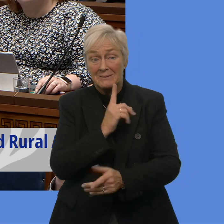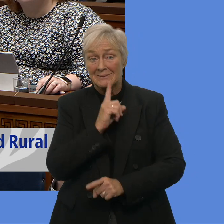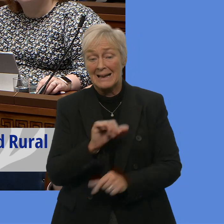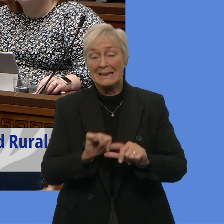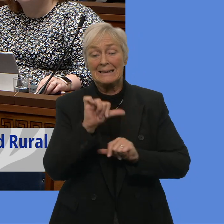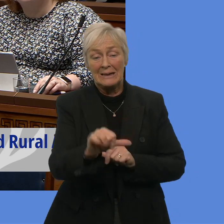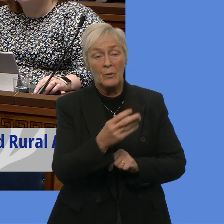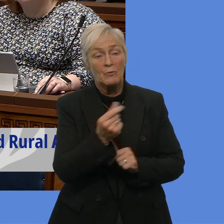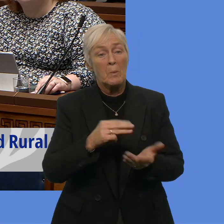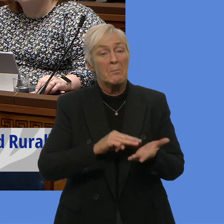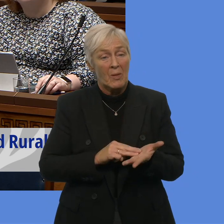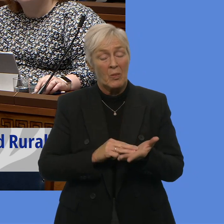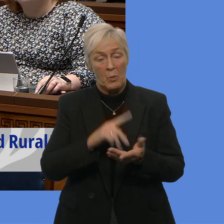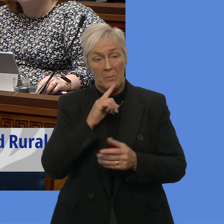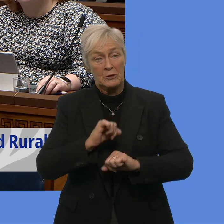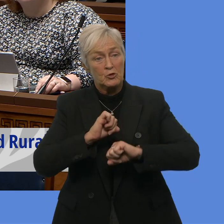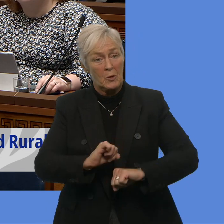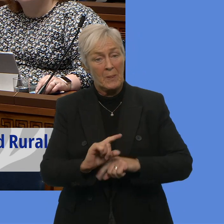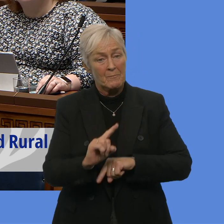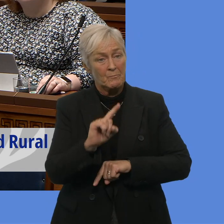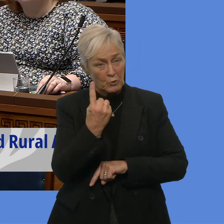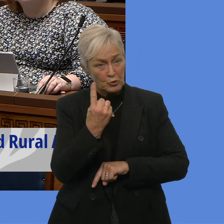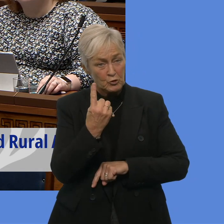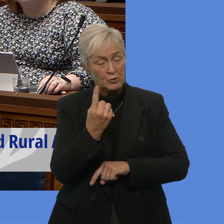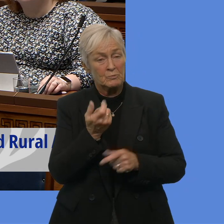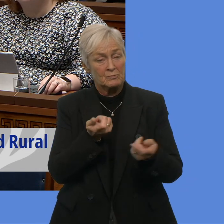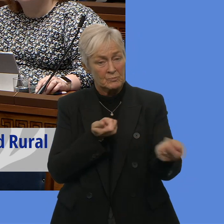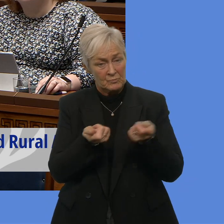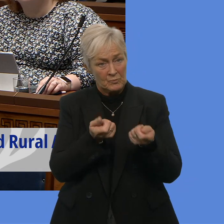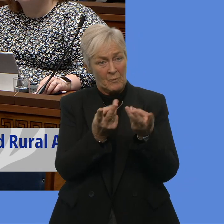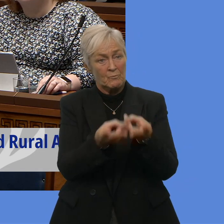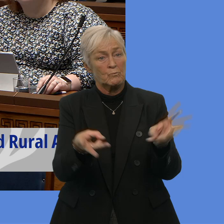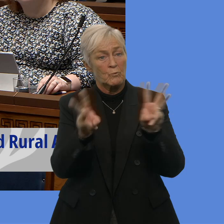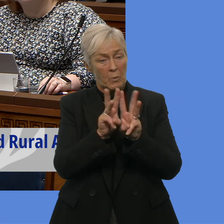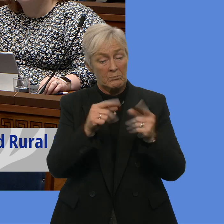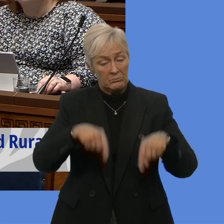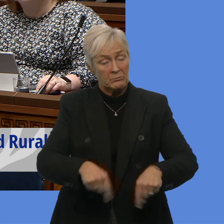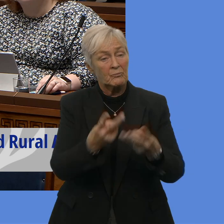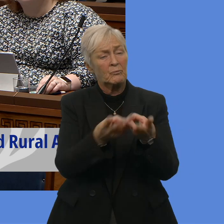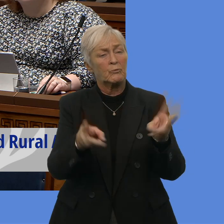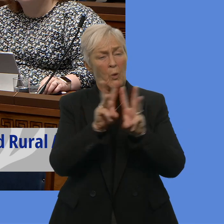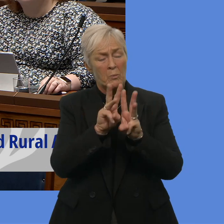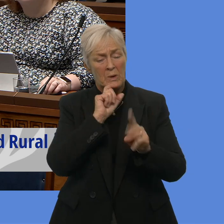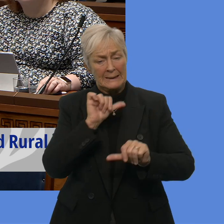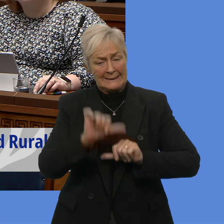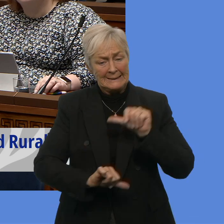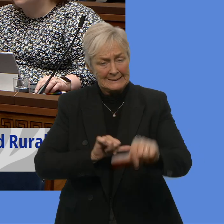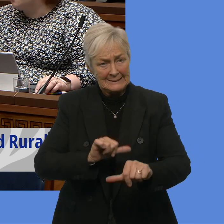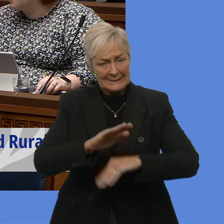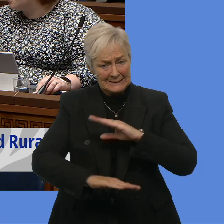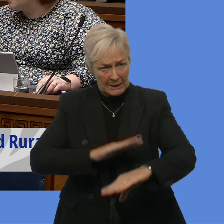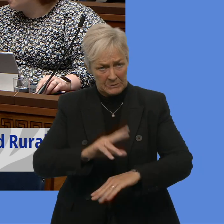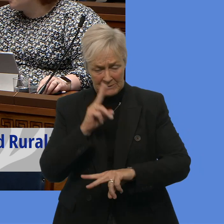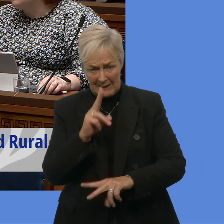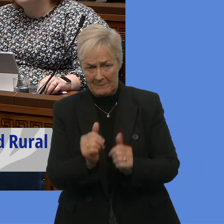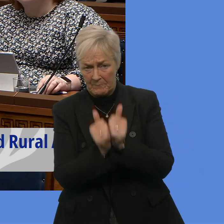months I will be chairing the first quarterly Lough Neagh Stakeholder Forum. This forum will play a crucial role in progressing our next steps by enabling diverse,